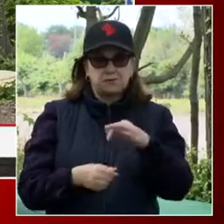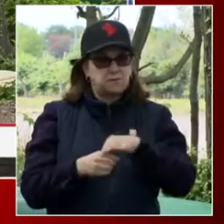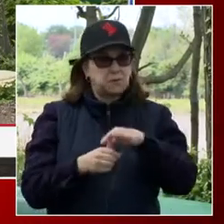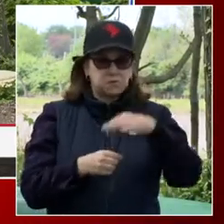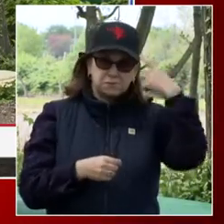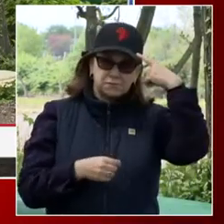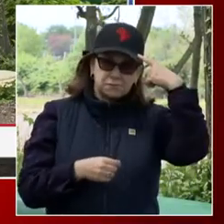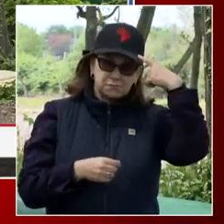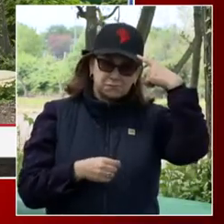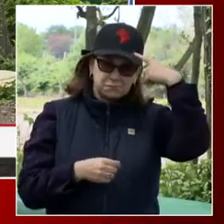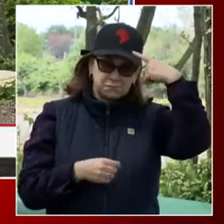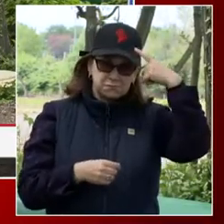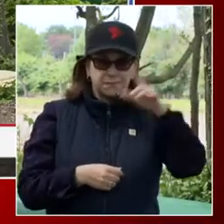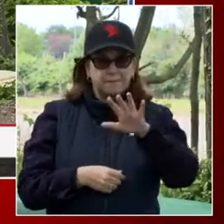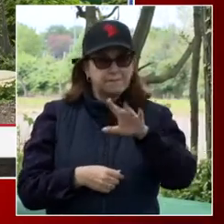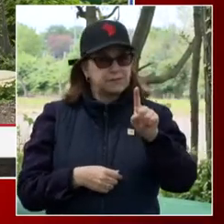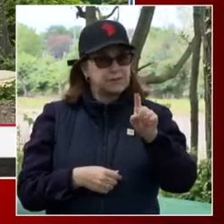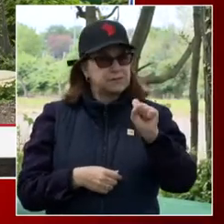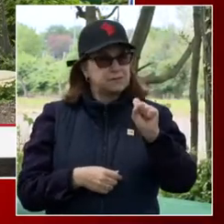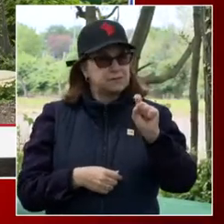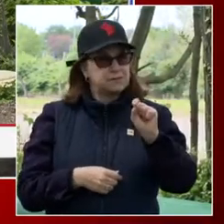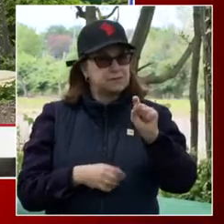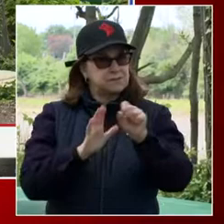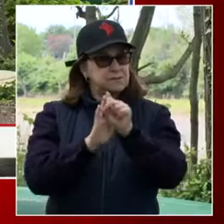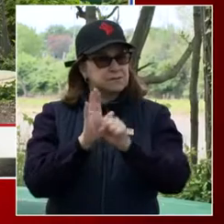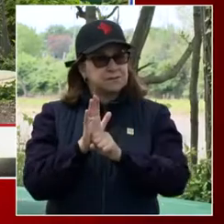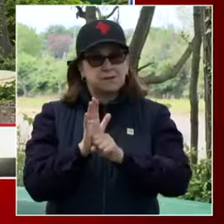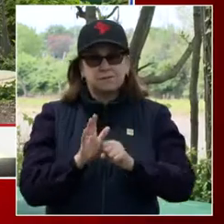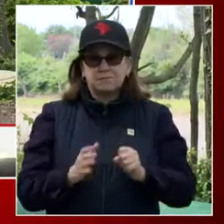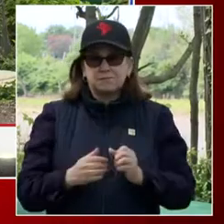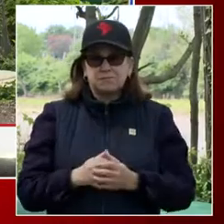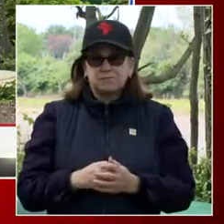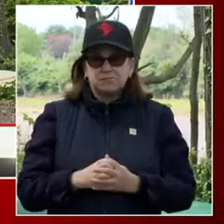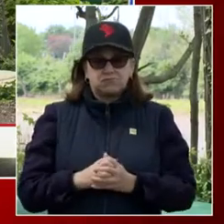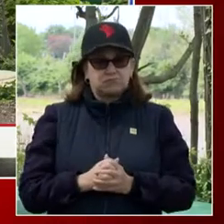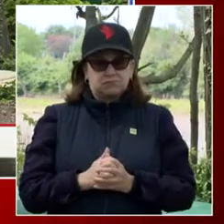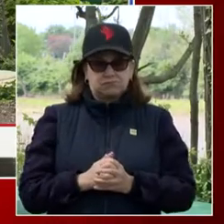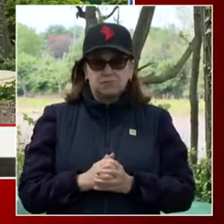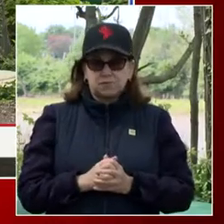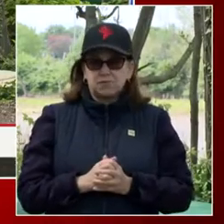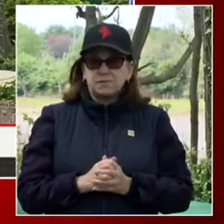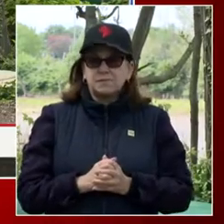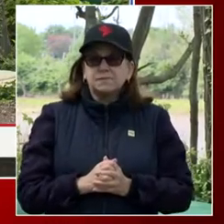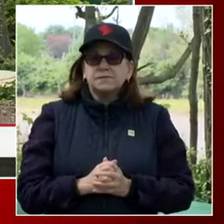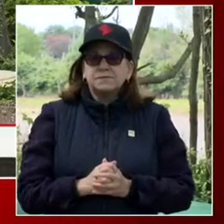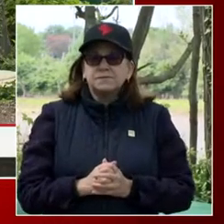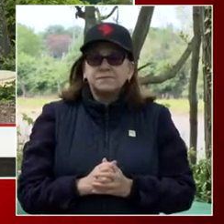very clear. Let me not get ahead of the House of Representatives. They're voting